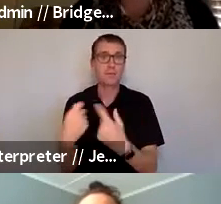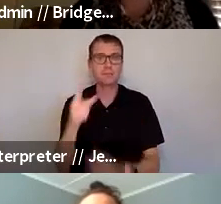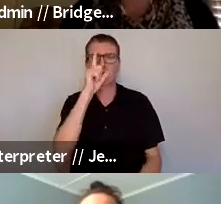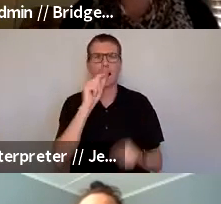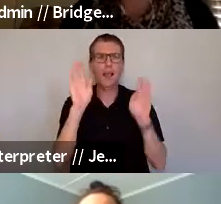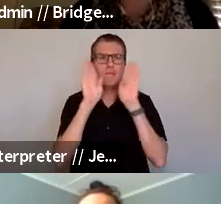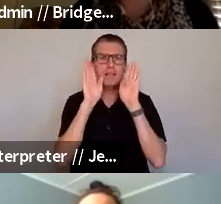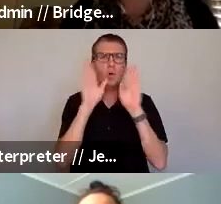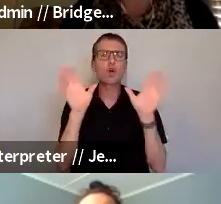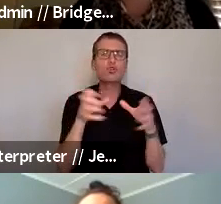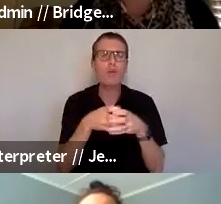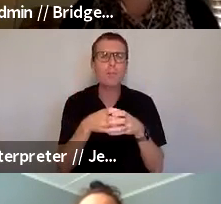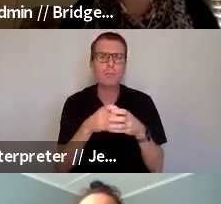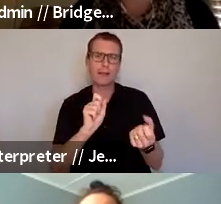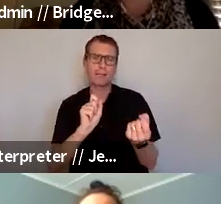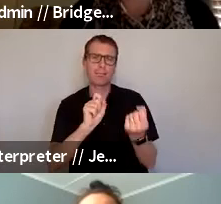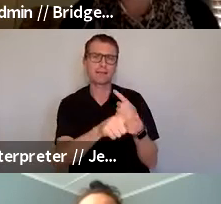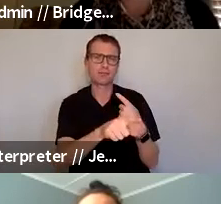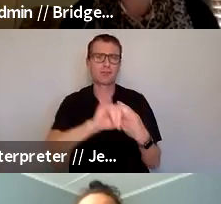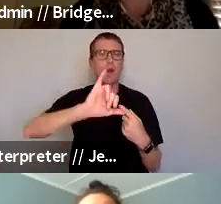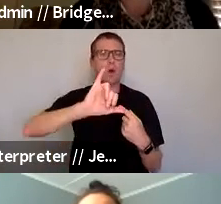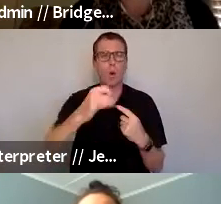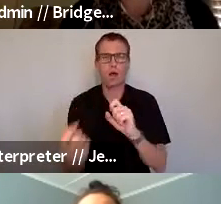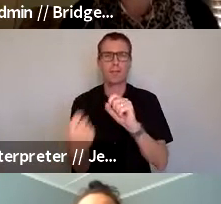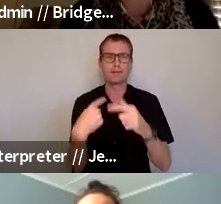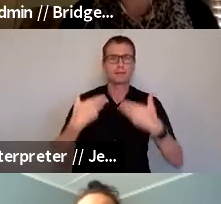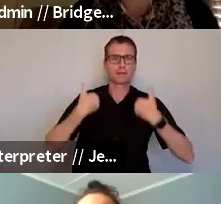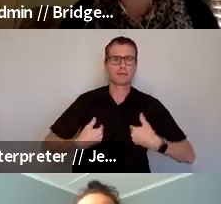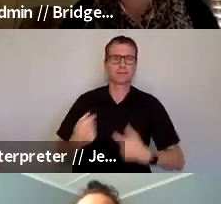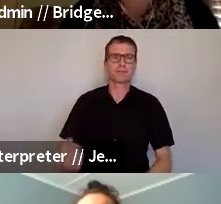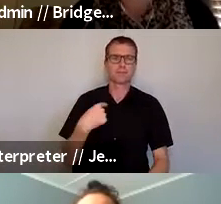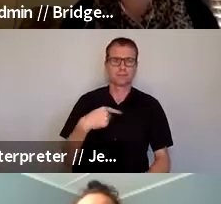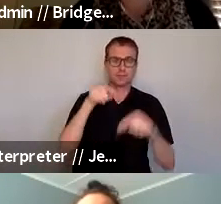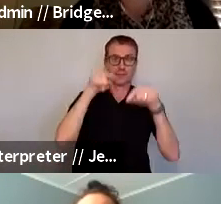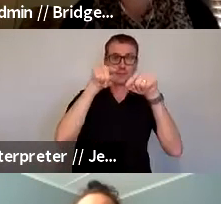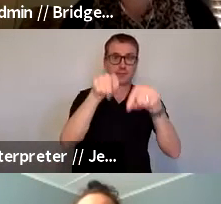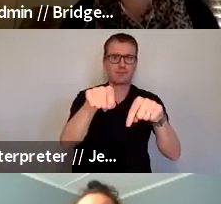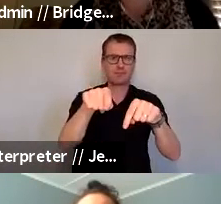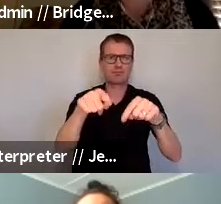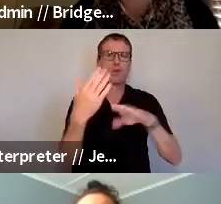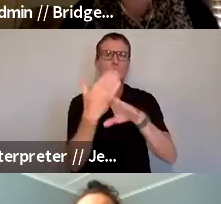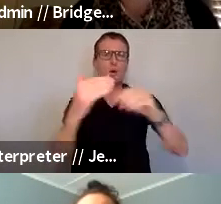or message here and let us know about how we can carry this conversation on